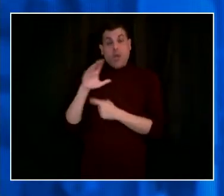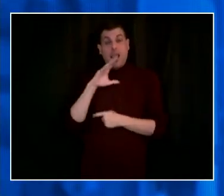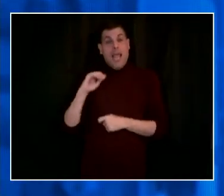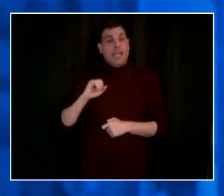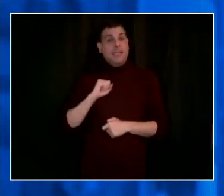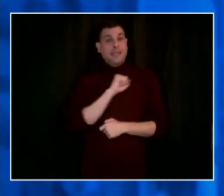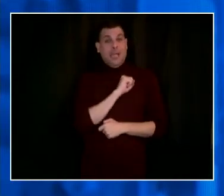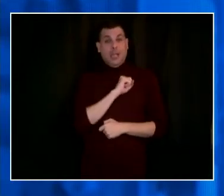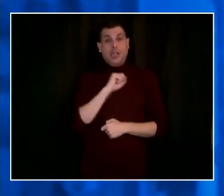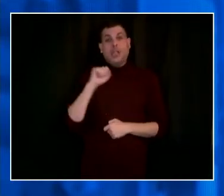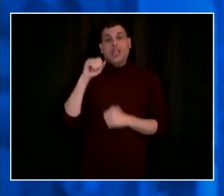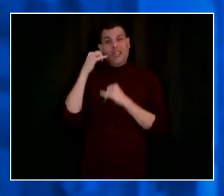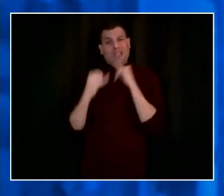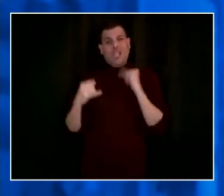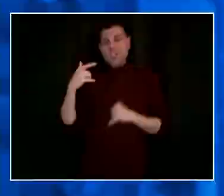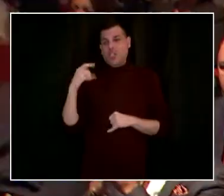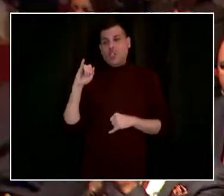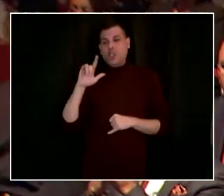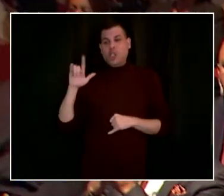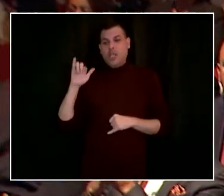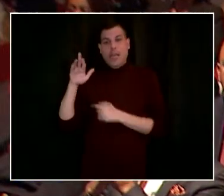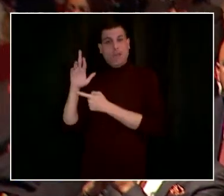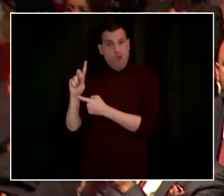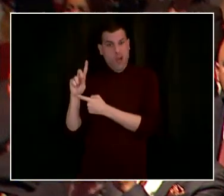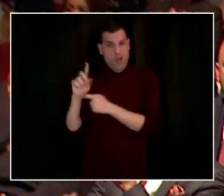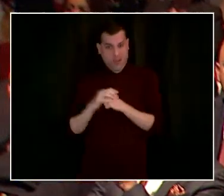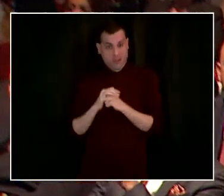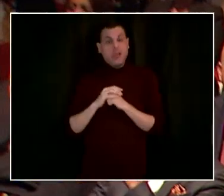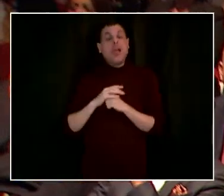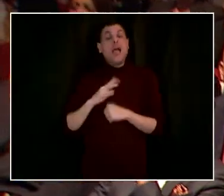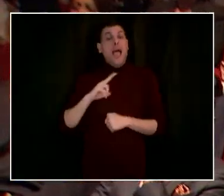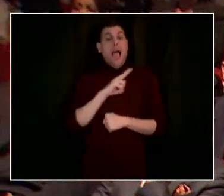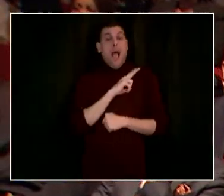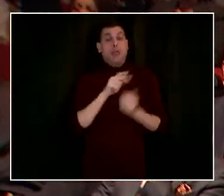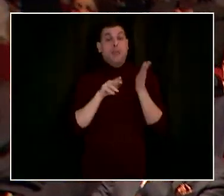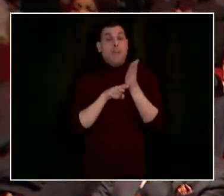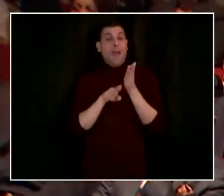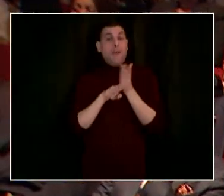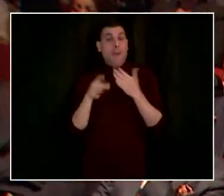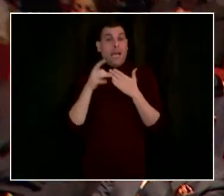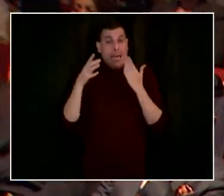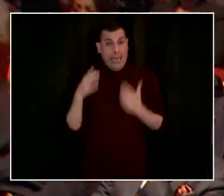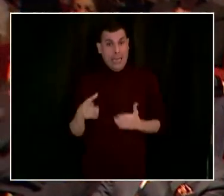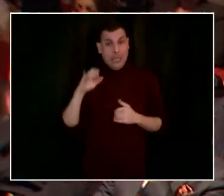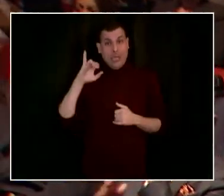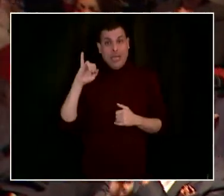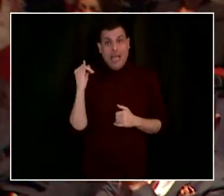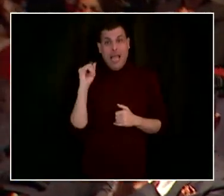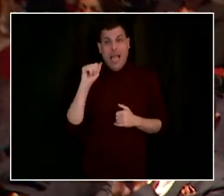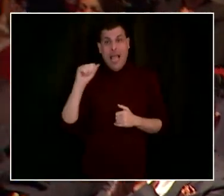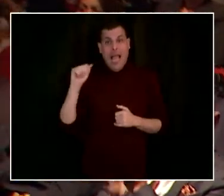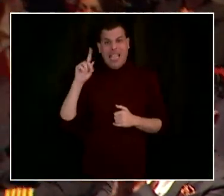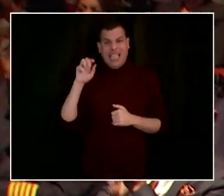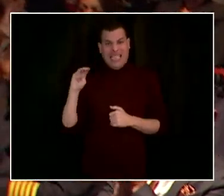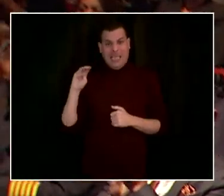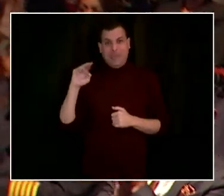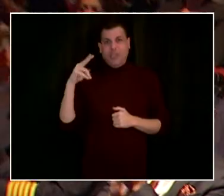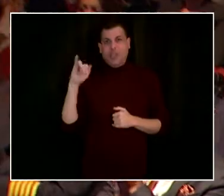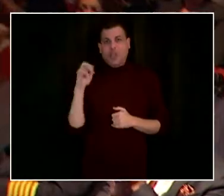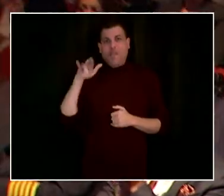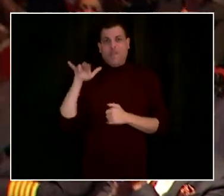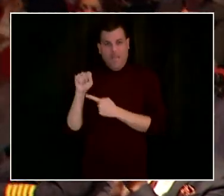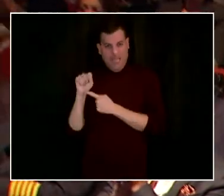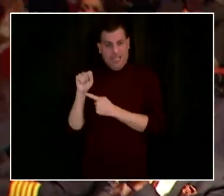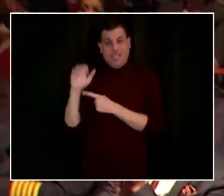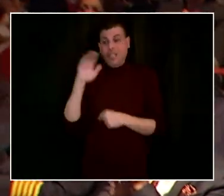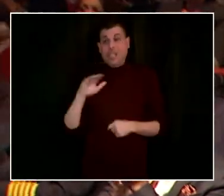Kirsten Gillibrand, U.S. House Minority Leader Hakeem Jeffries, Congressman Jerry